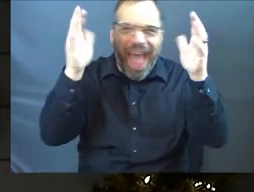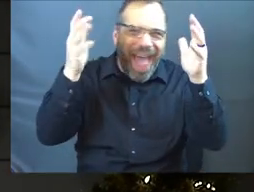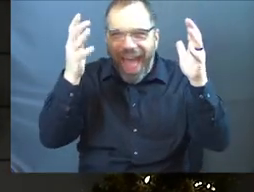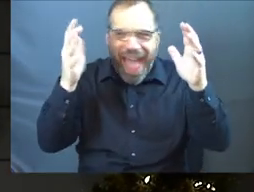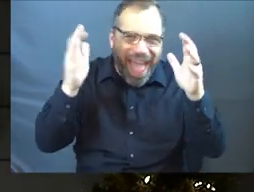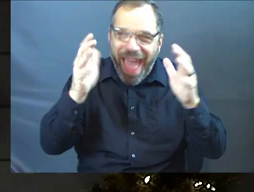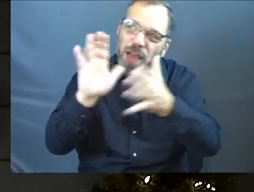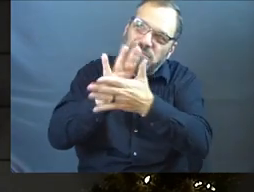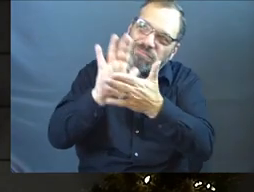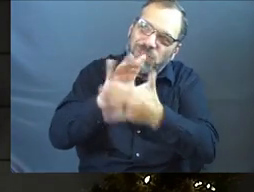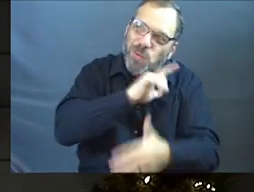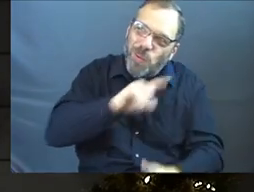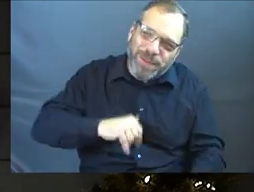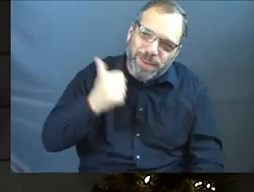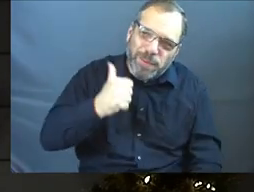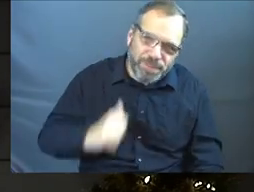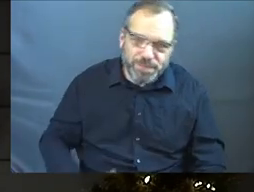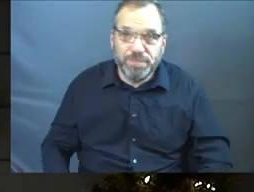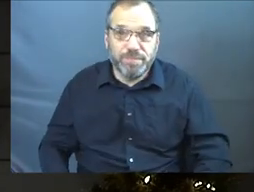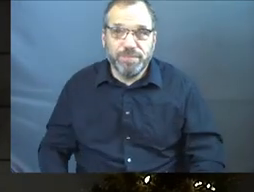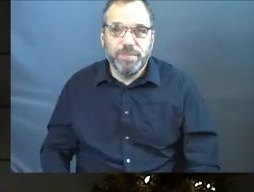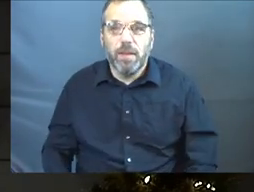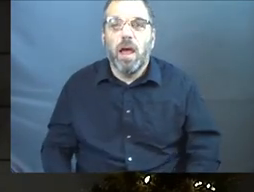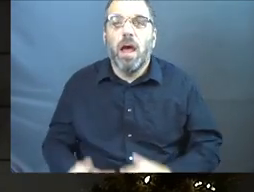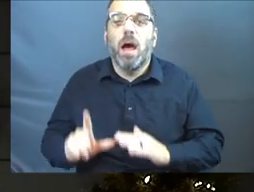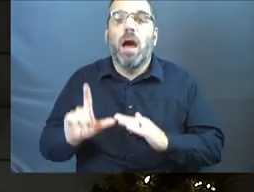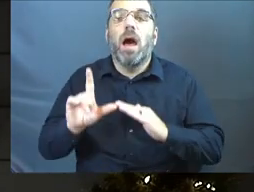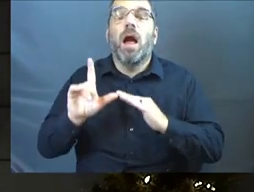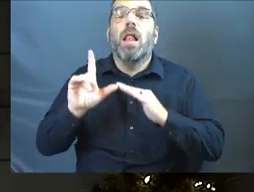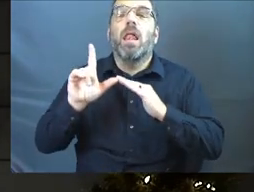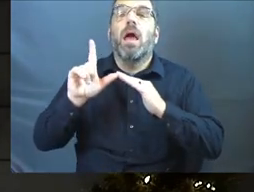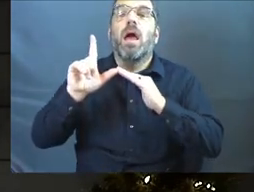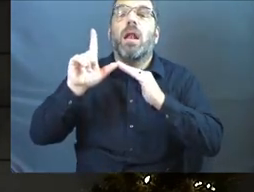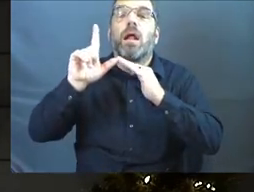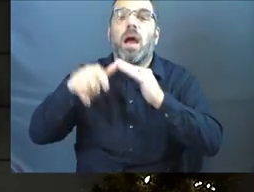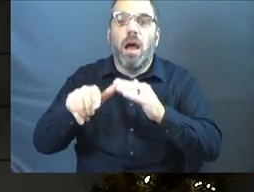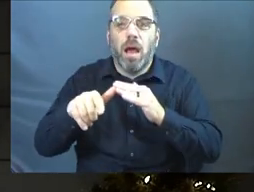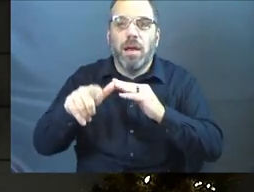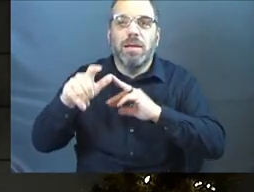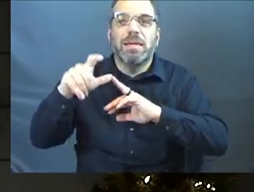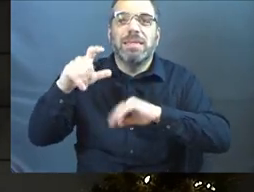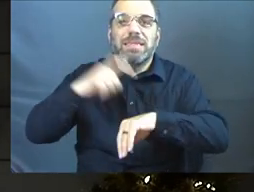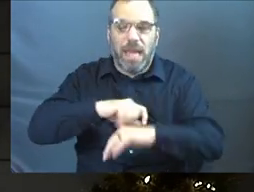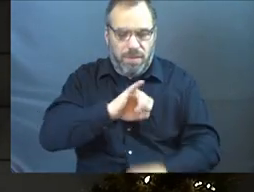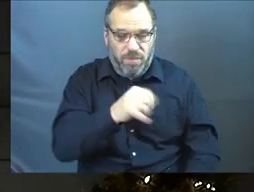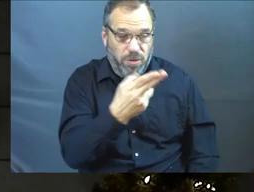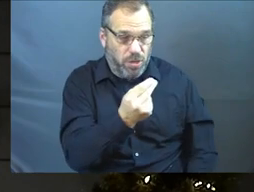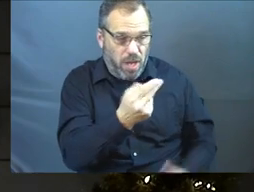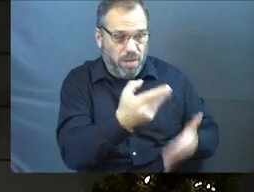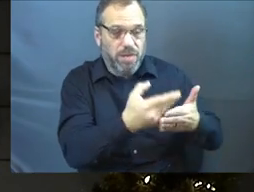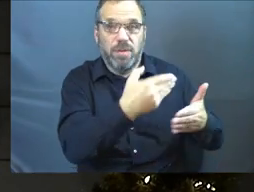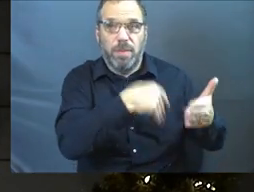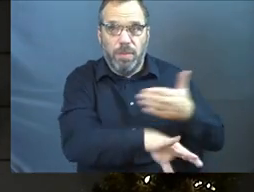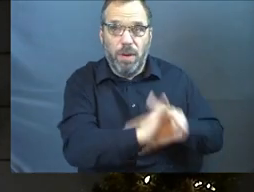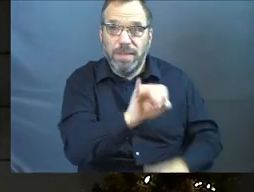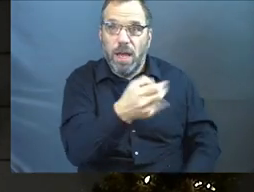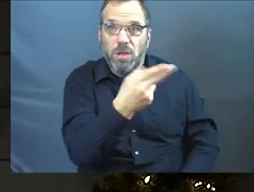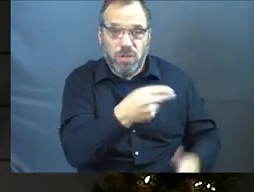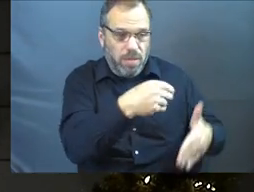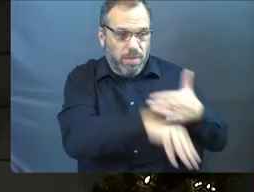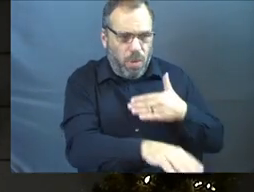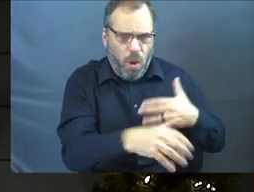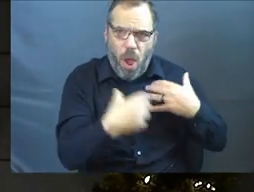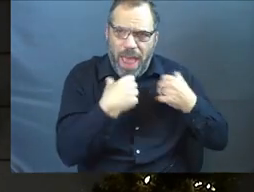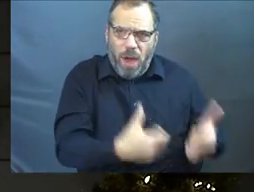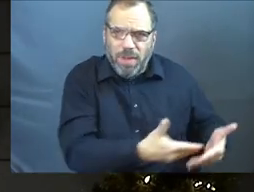and give praise to God. A little while after that, it's time for John to be born. And John is born, and